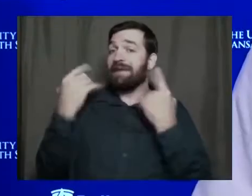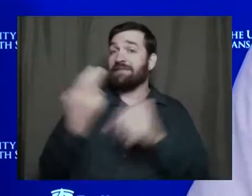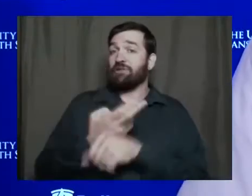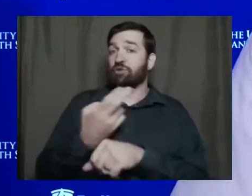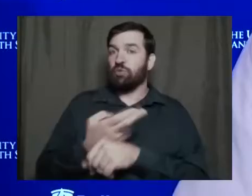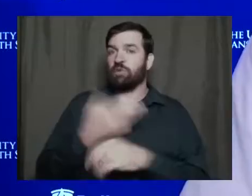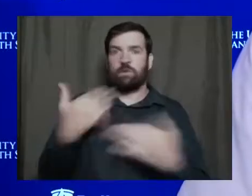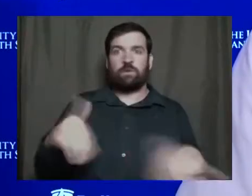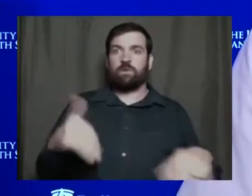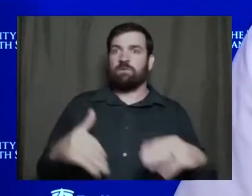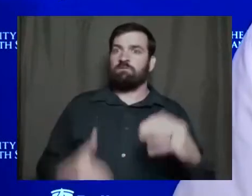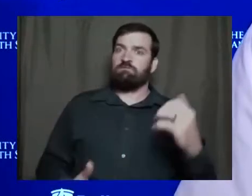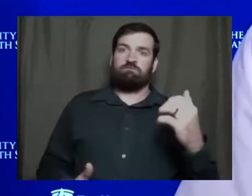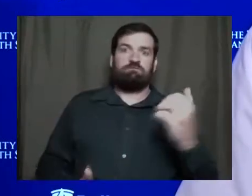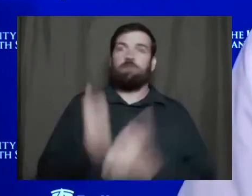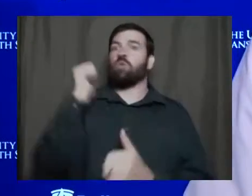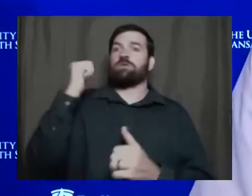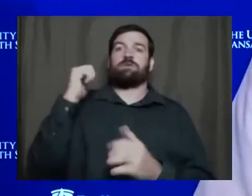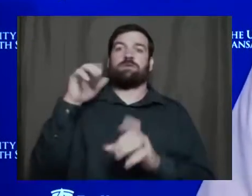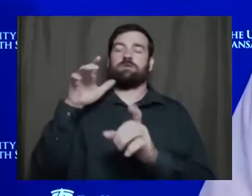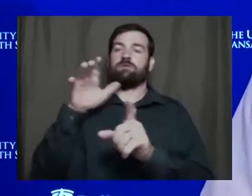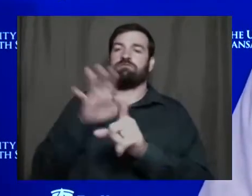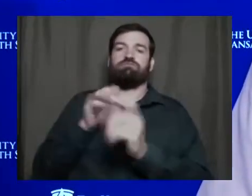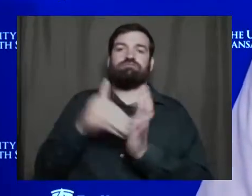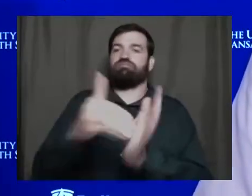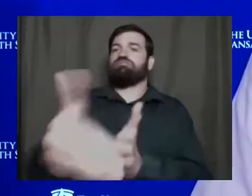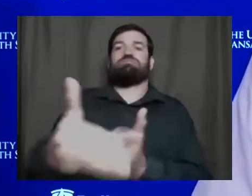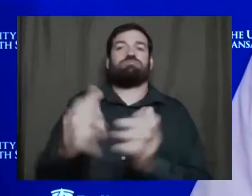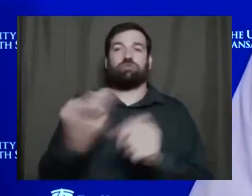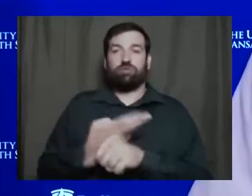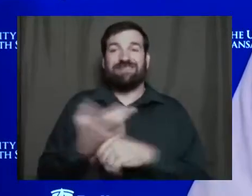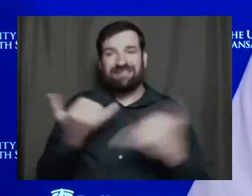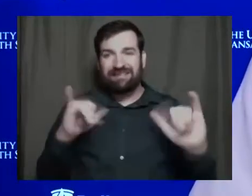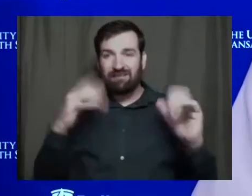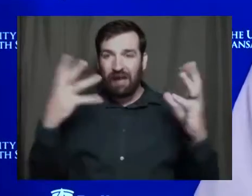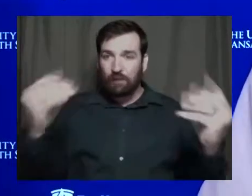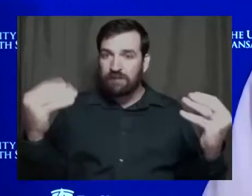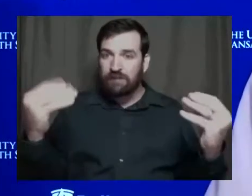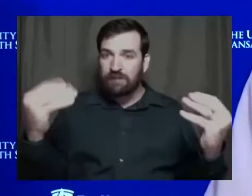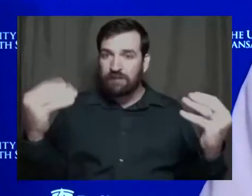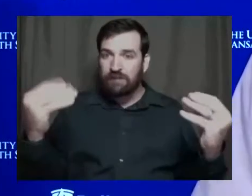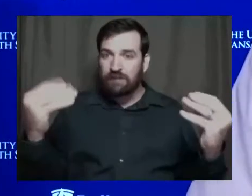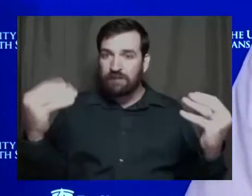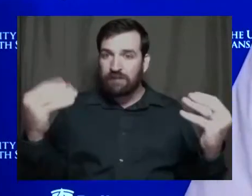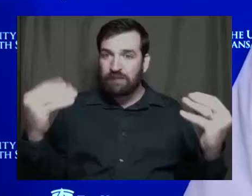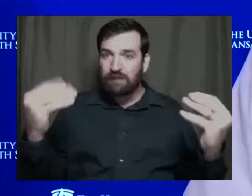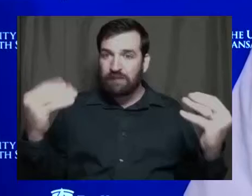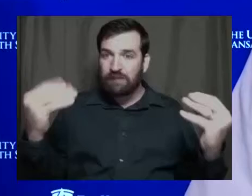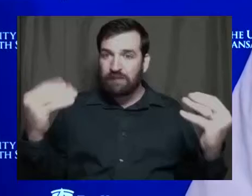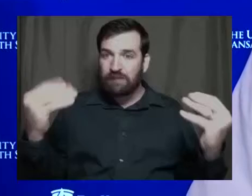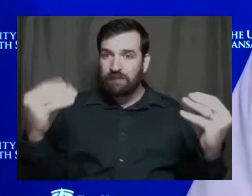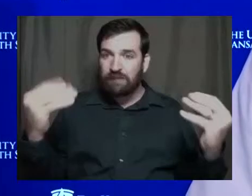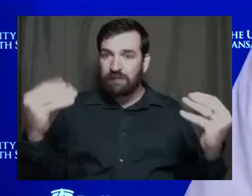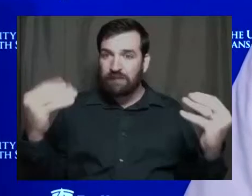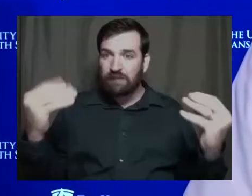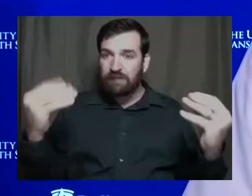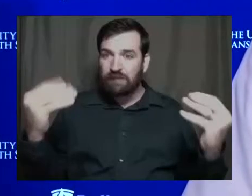and the peak, you're still going outside. If you're working in the gardens or working outdoors, you're going to be